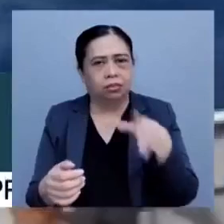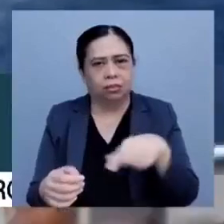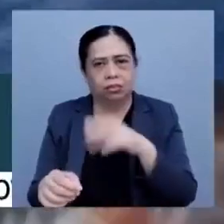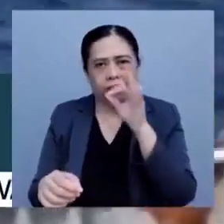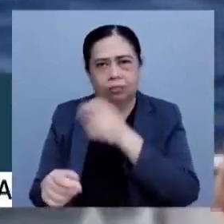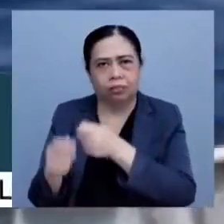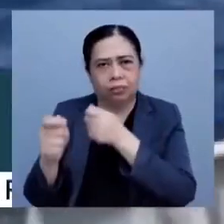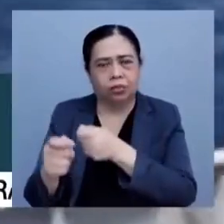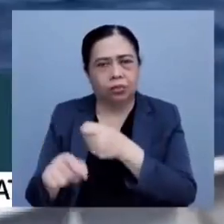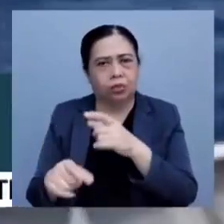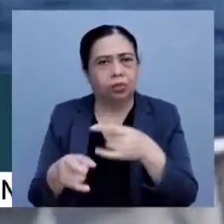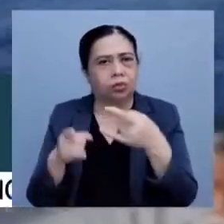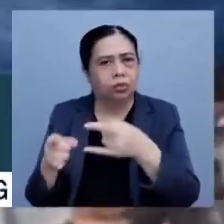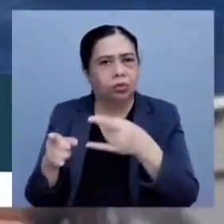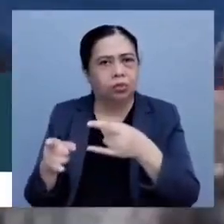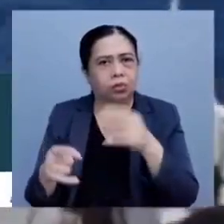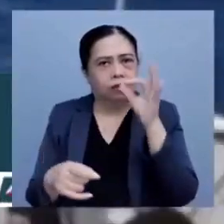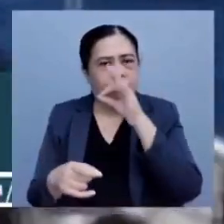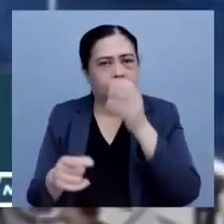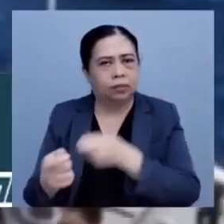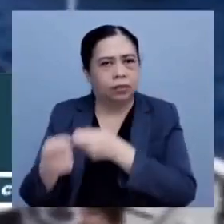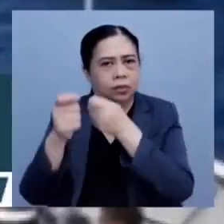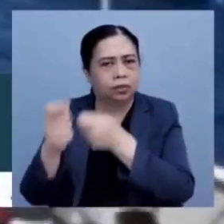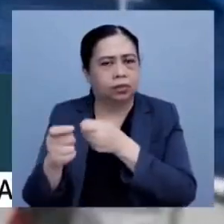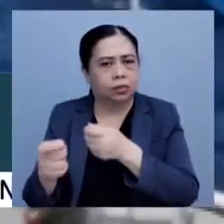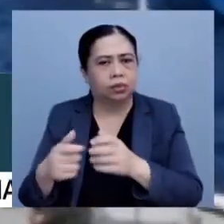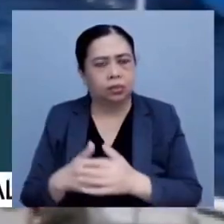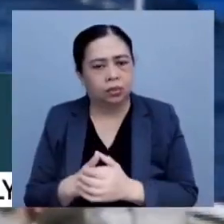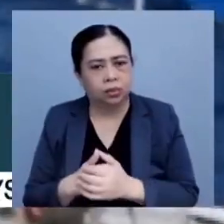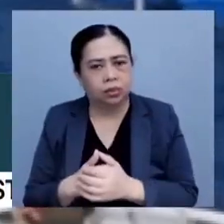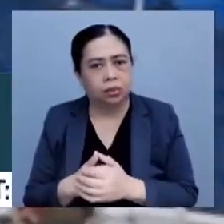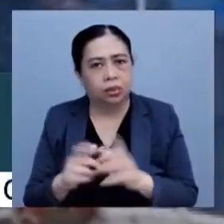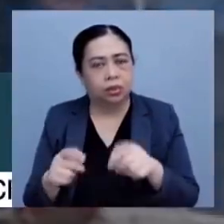harassed Philippine ships on rotation and resupply missions in the